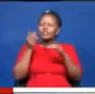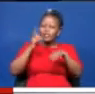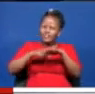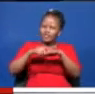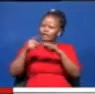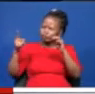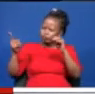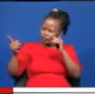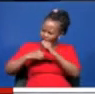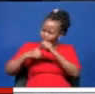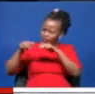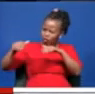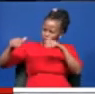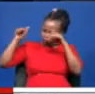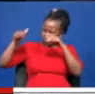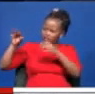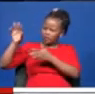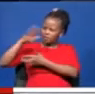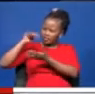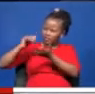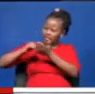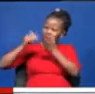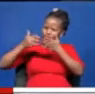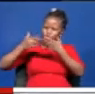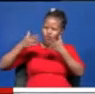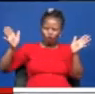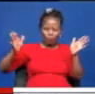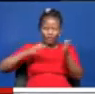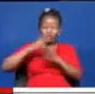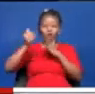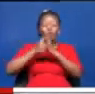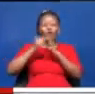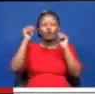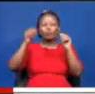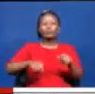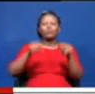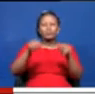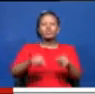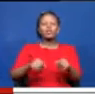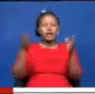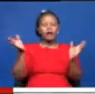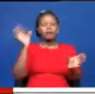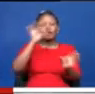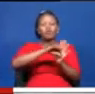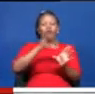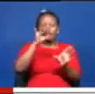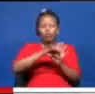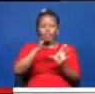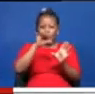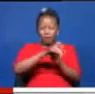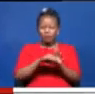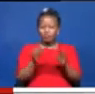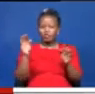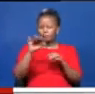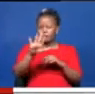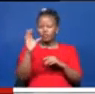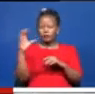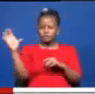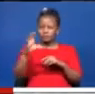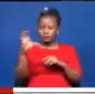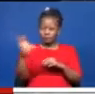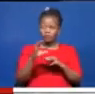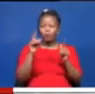the polling stations open, they shall be able to vote for their preferred candidates. And just to speak